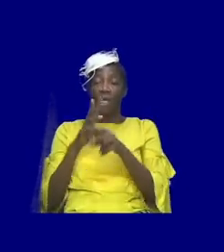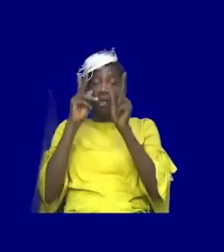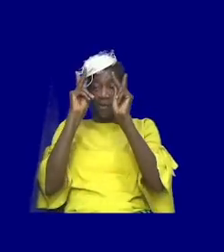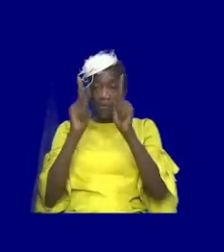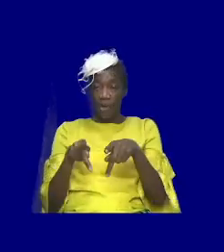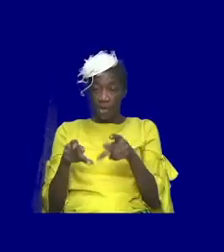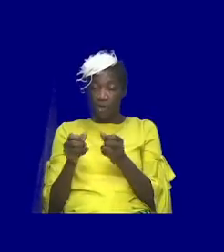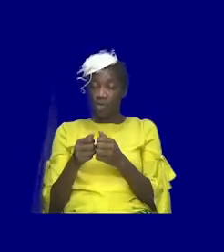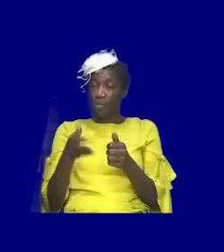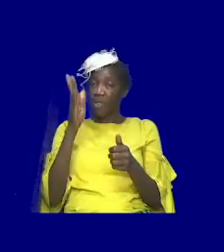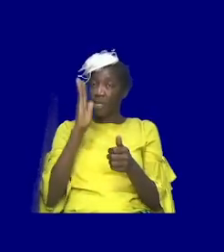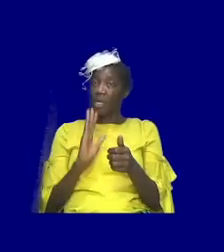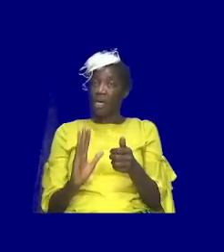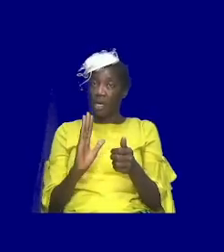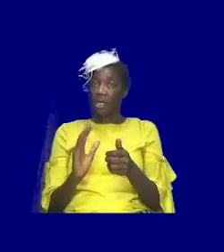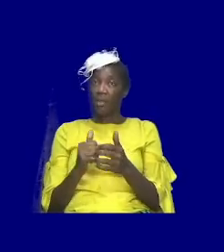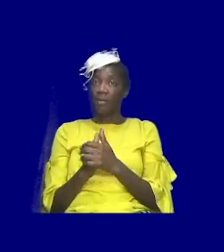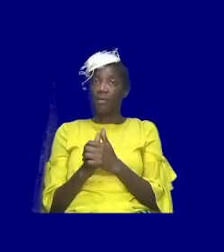persons with God.